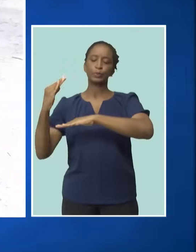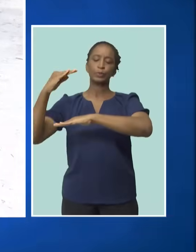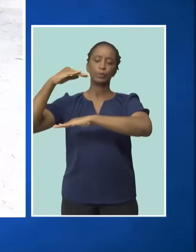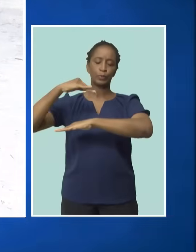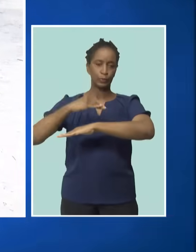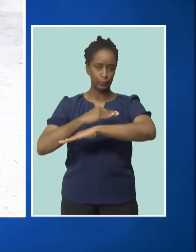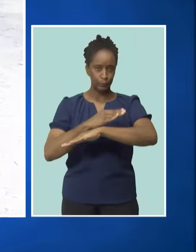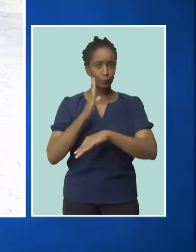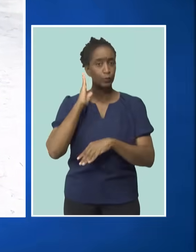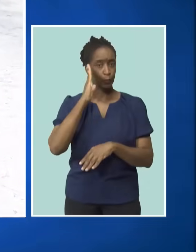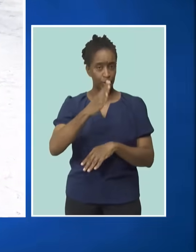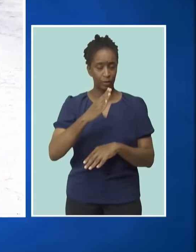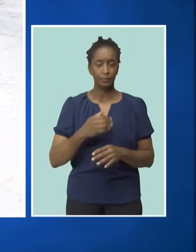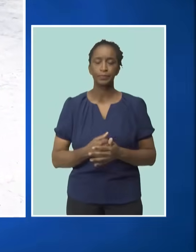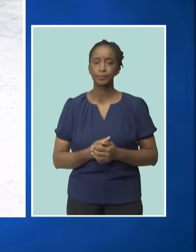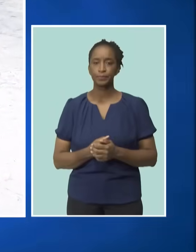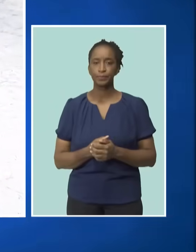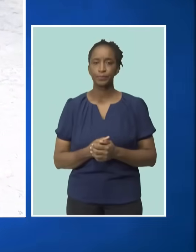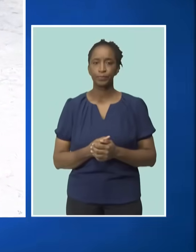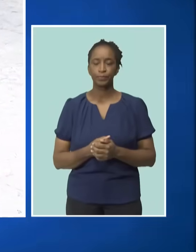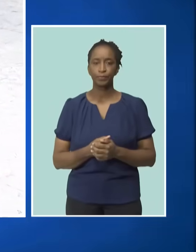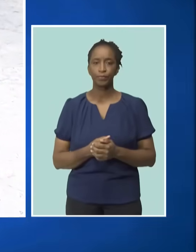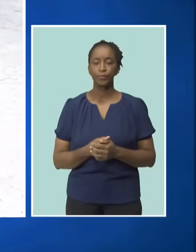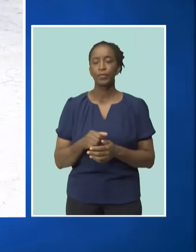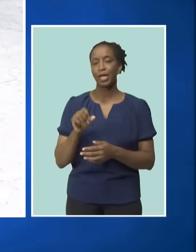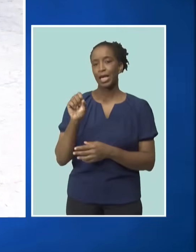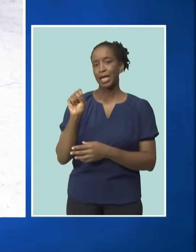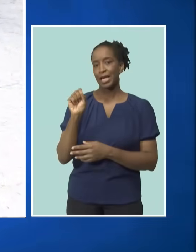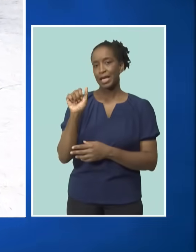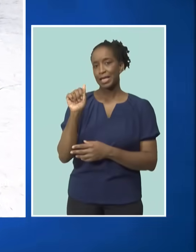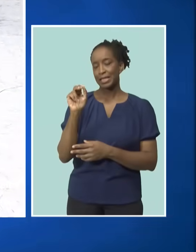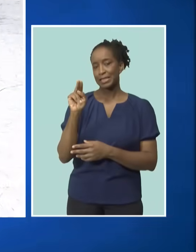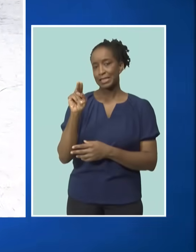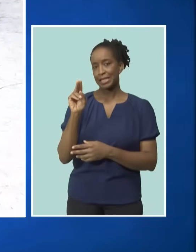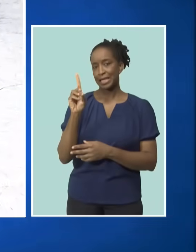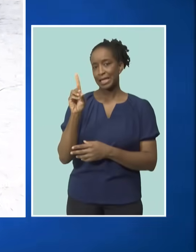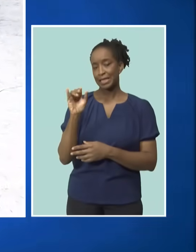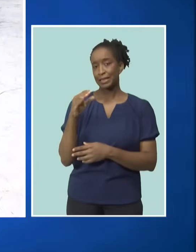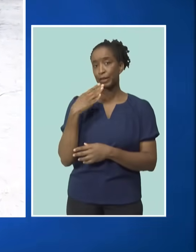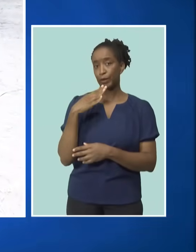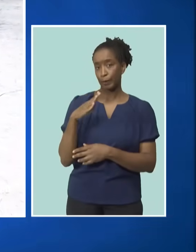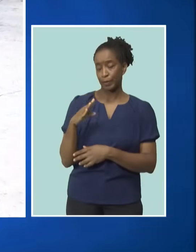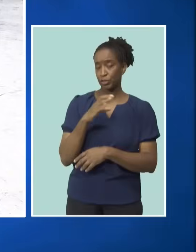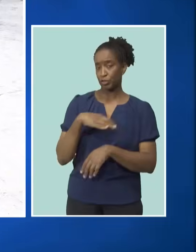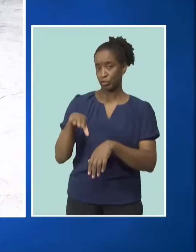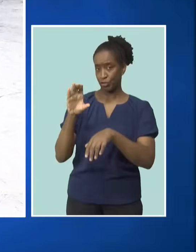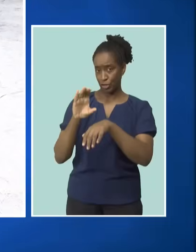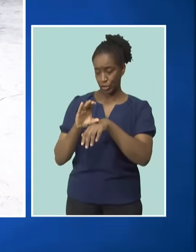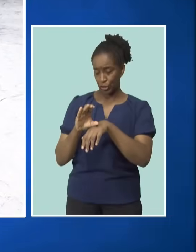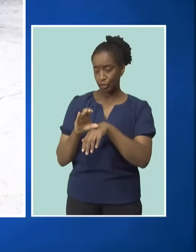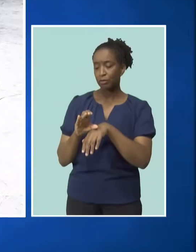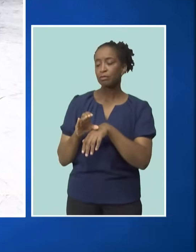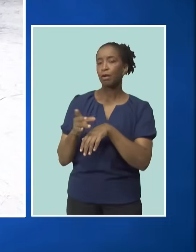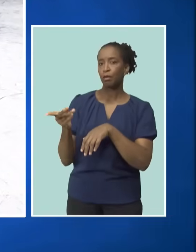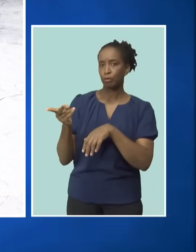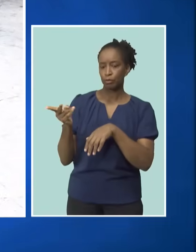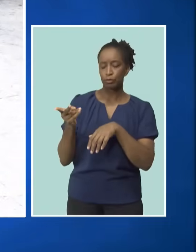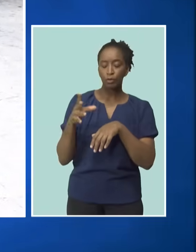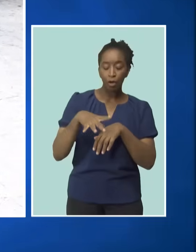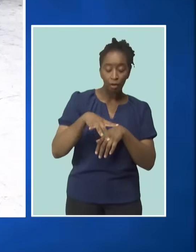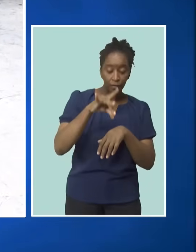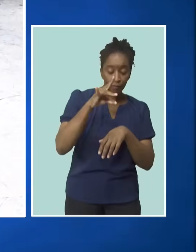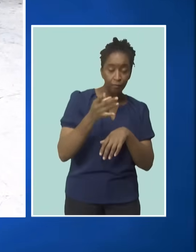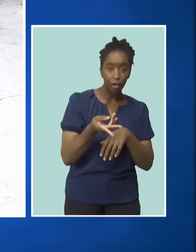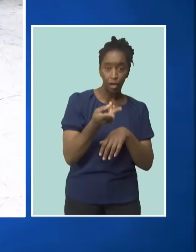When CBC caught up with them on Sandy Beach, Christchurch, they were busy relocating 2 nests which were discovered with